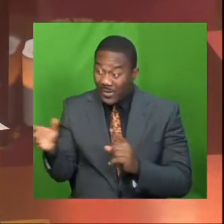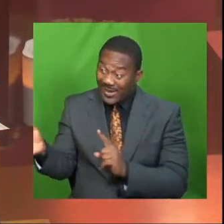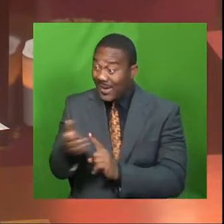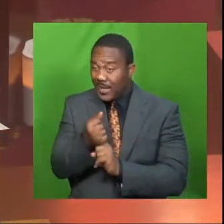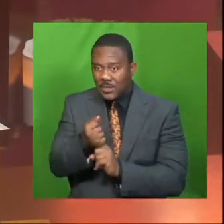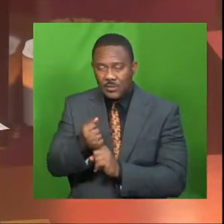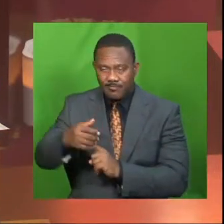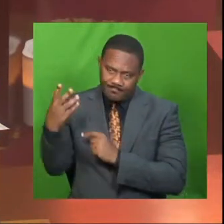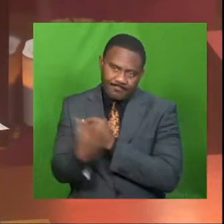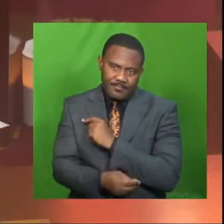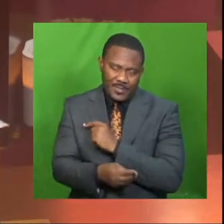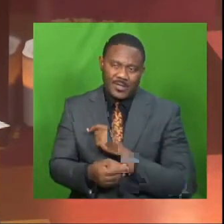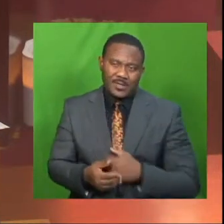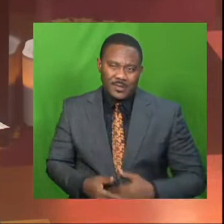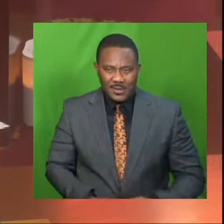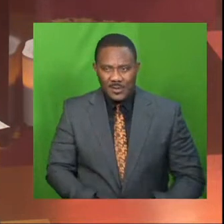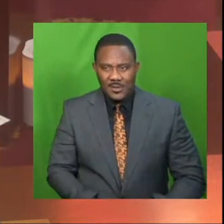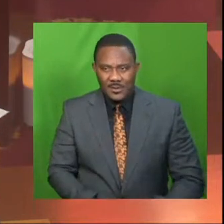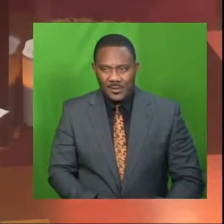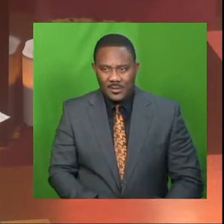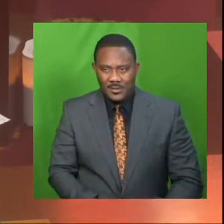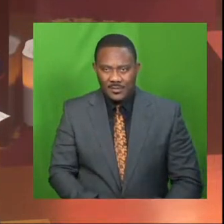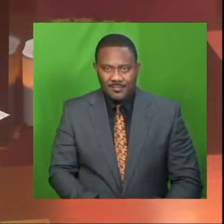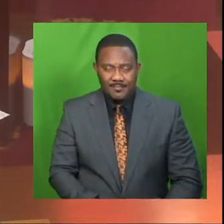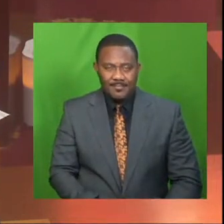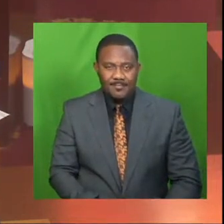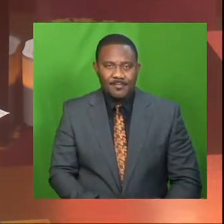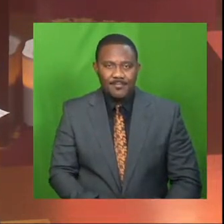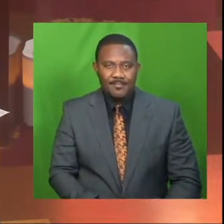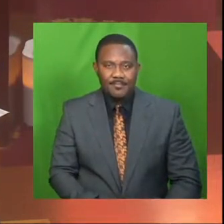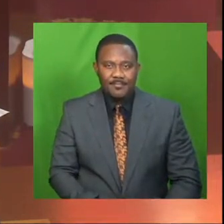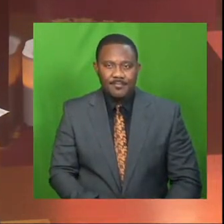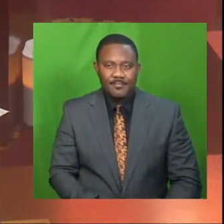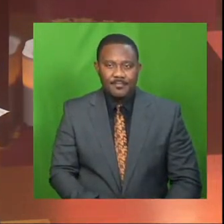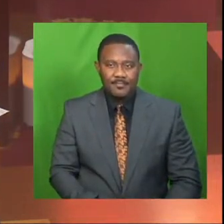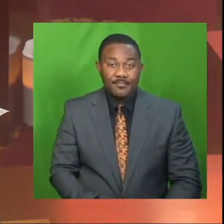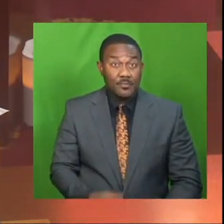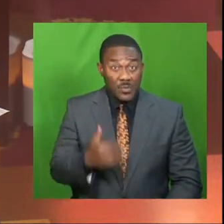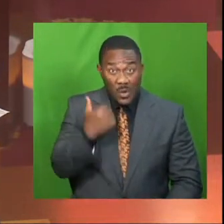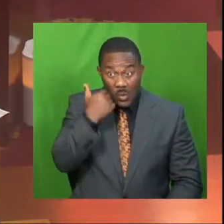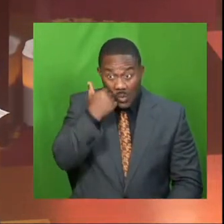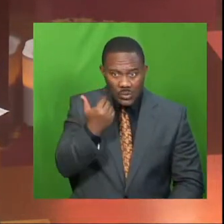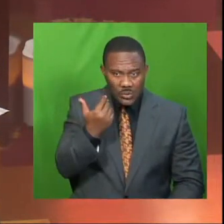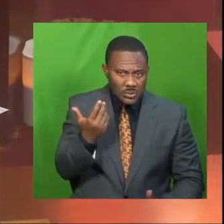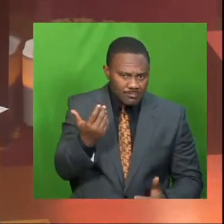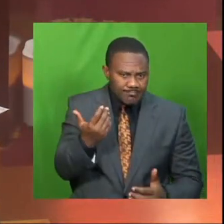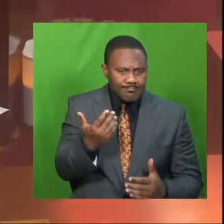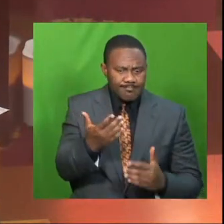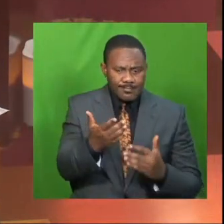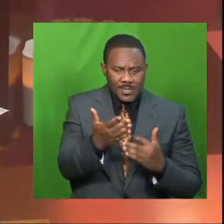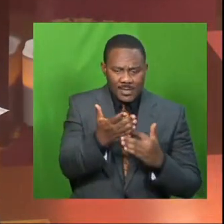very soon it will all end. The distribution will become perfect.